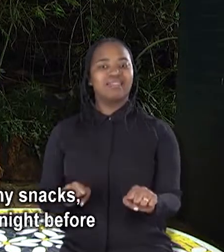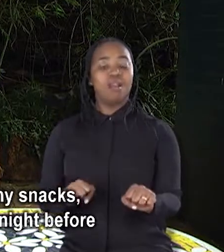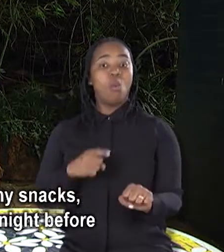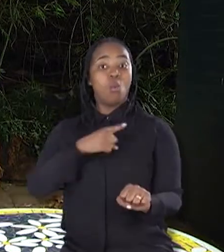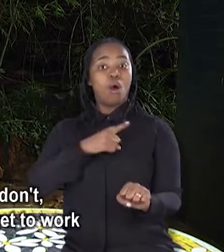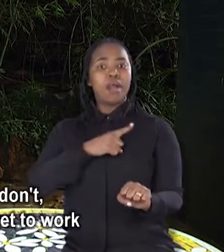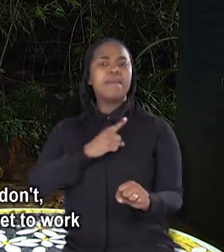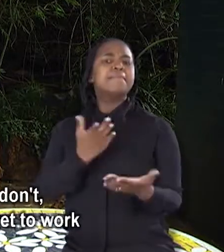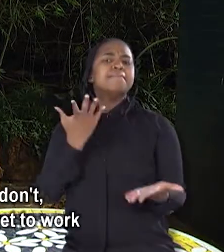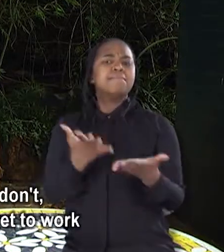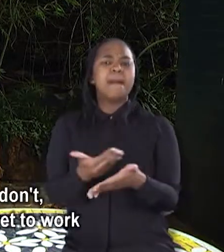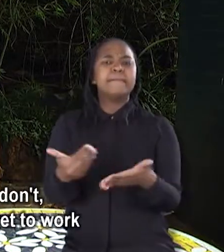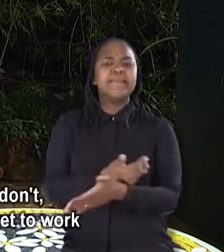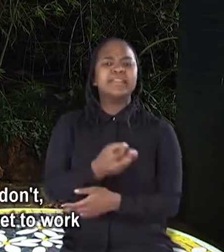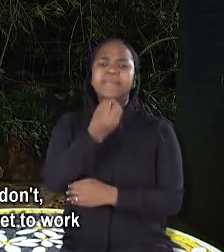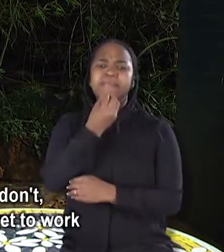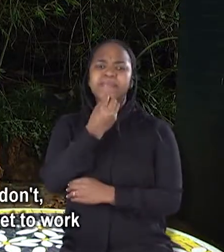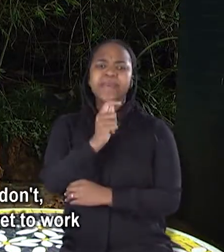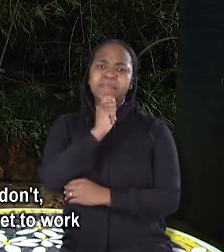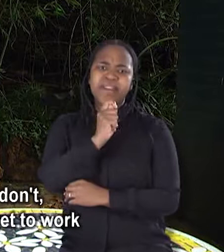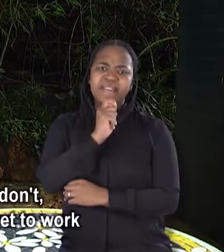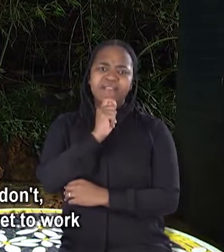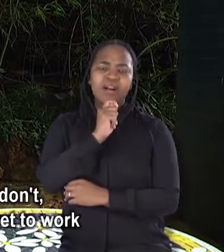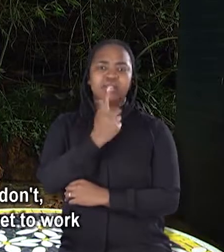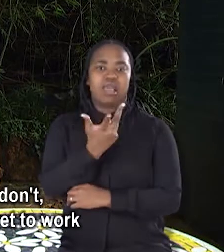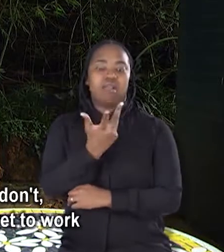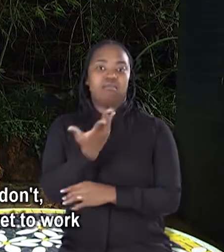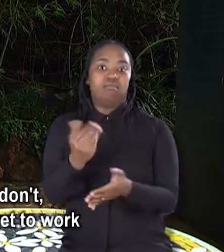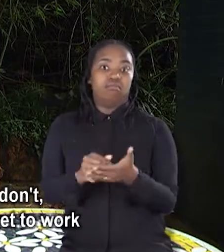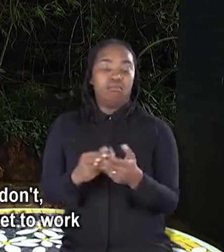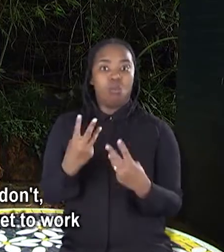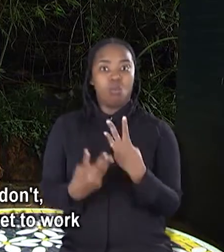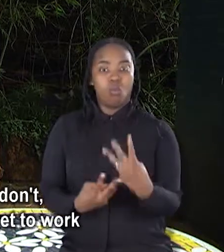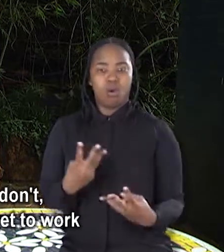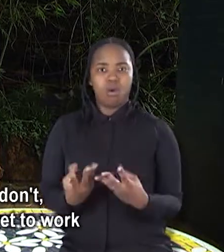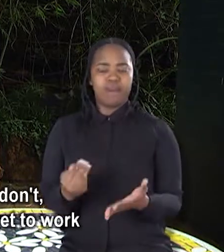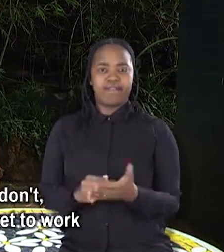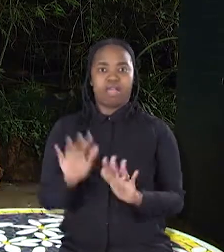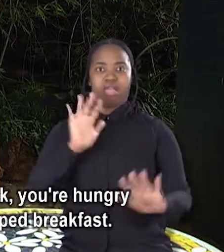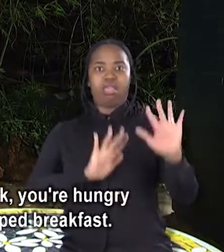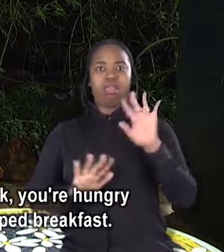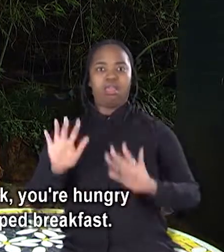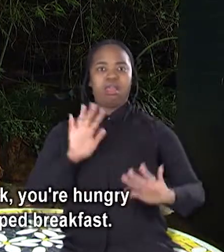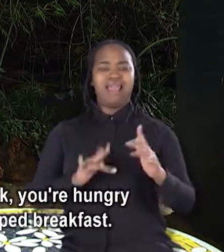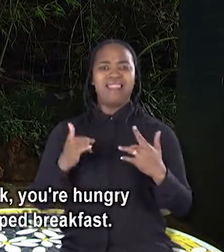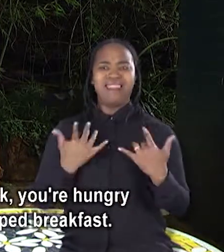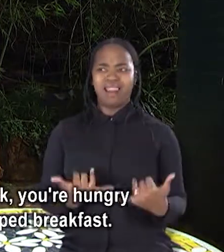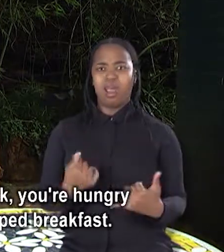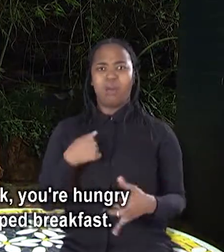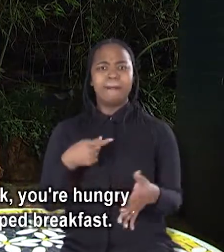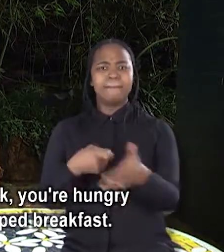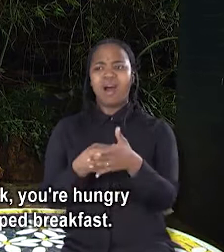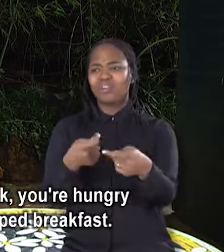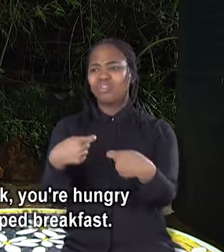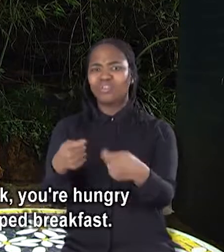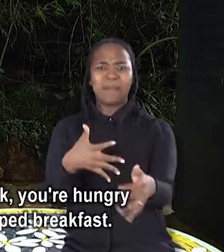the night before Because the problem is as soon as you don't do that And you get to work And now you want to